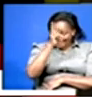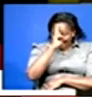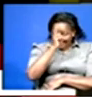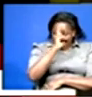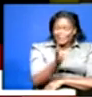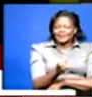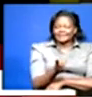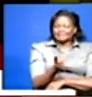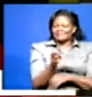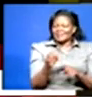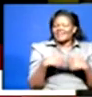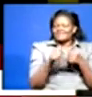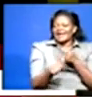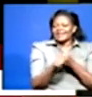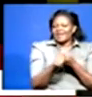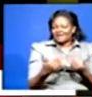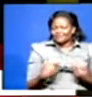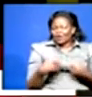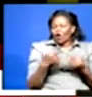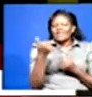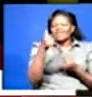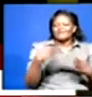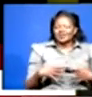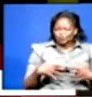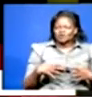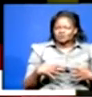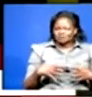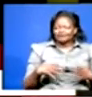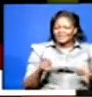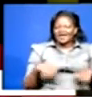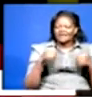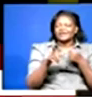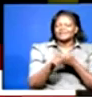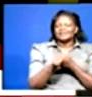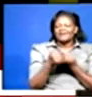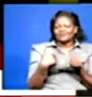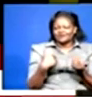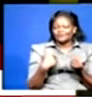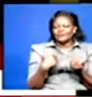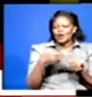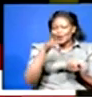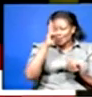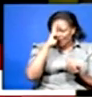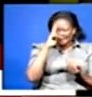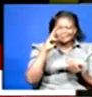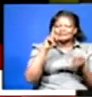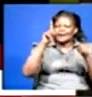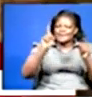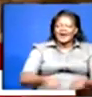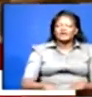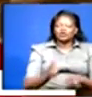in danger, or any other person, the life is in danger, a police officer is justified to use a